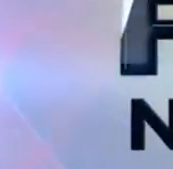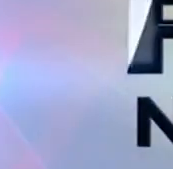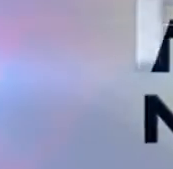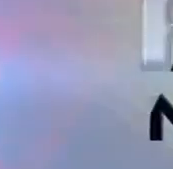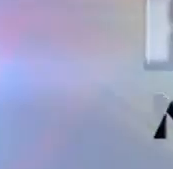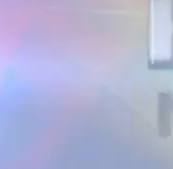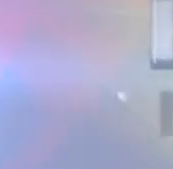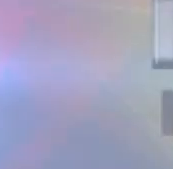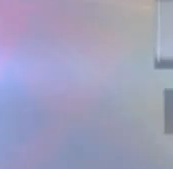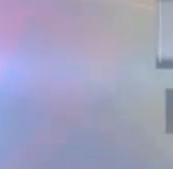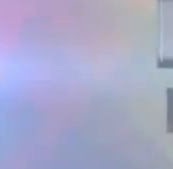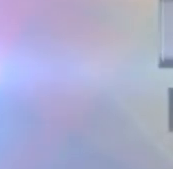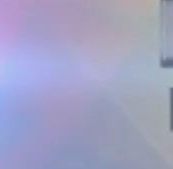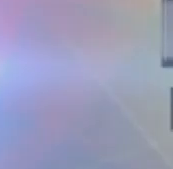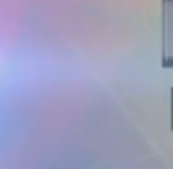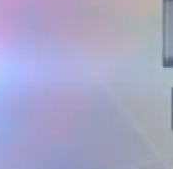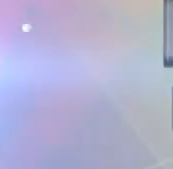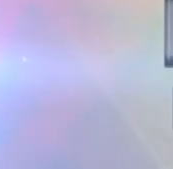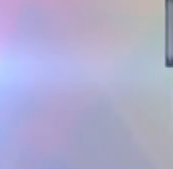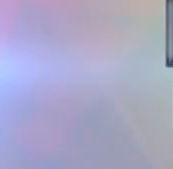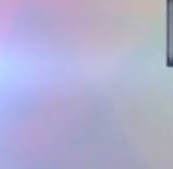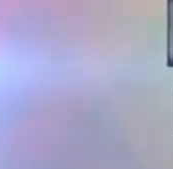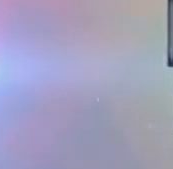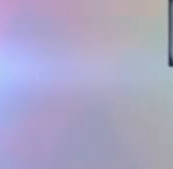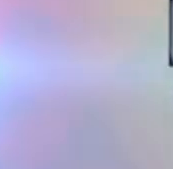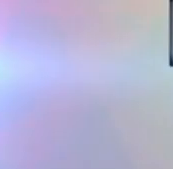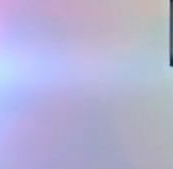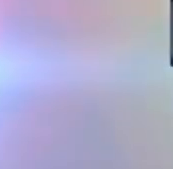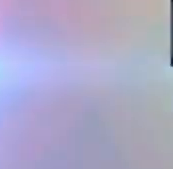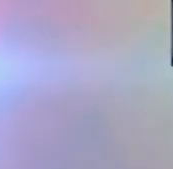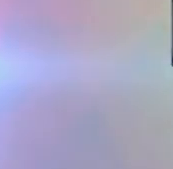Radio Fiji 1 nando moi viti.